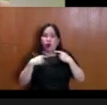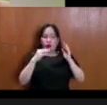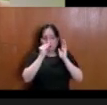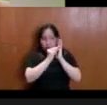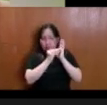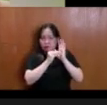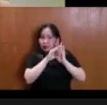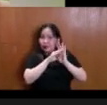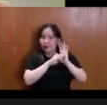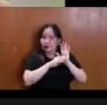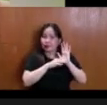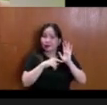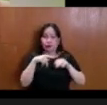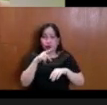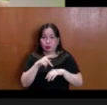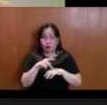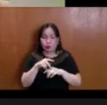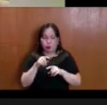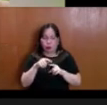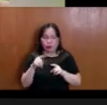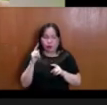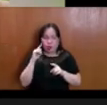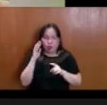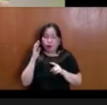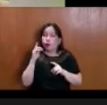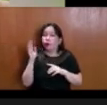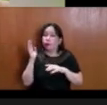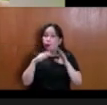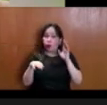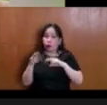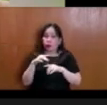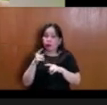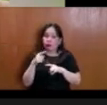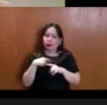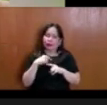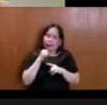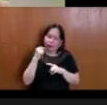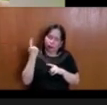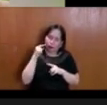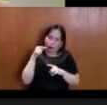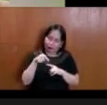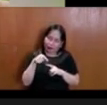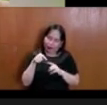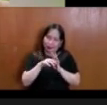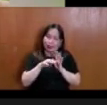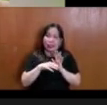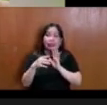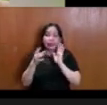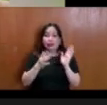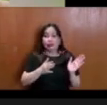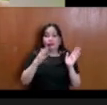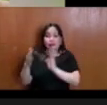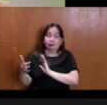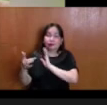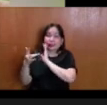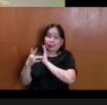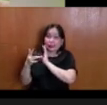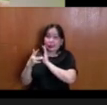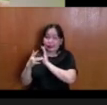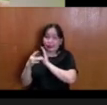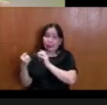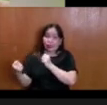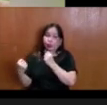inventory. But we know that the problem is so much more than that. And the digital side can really